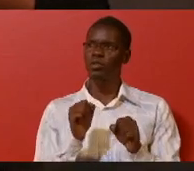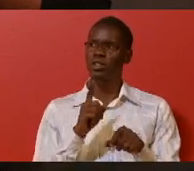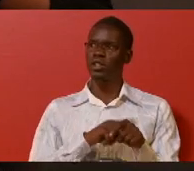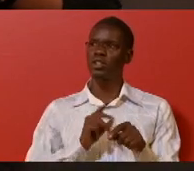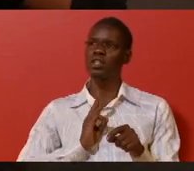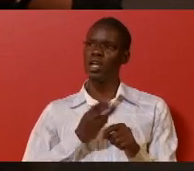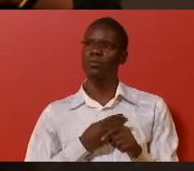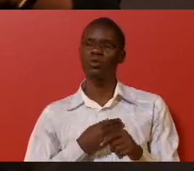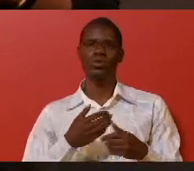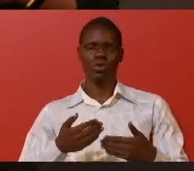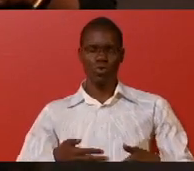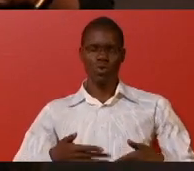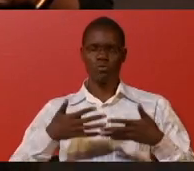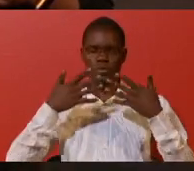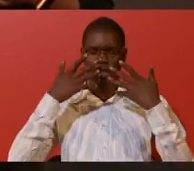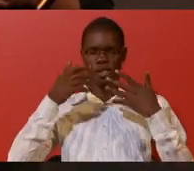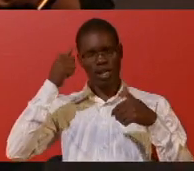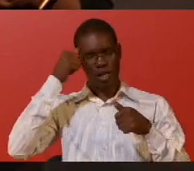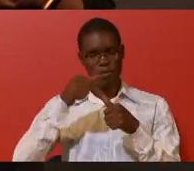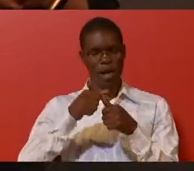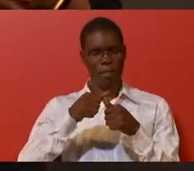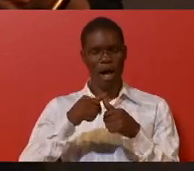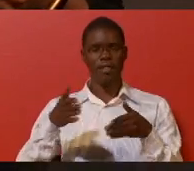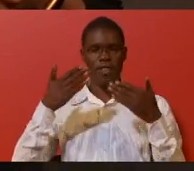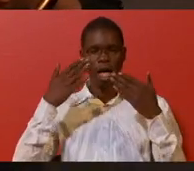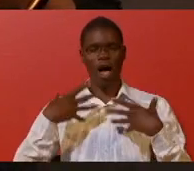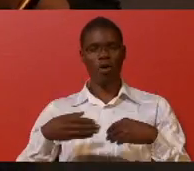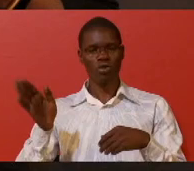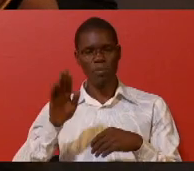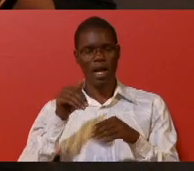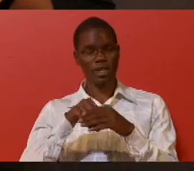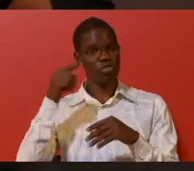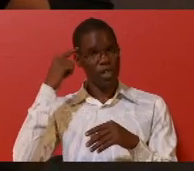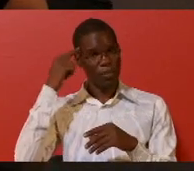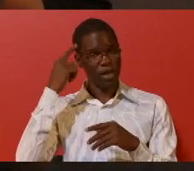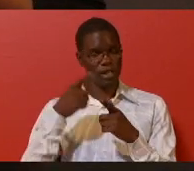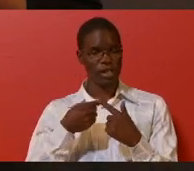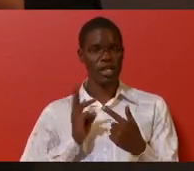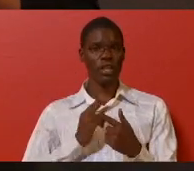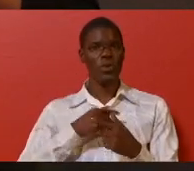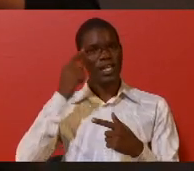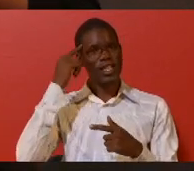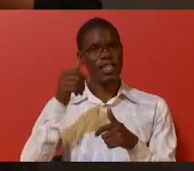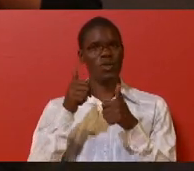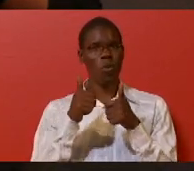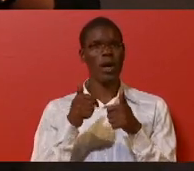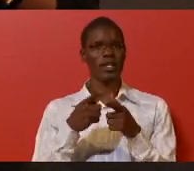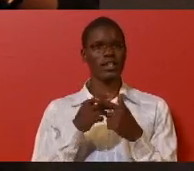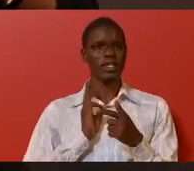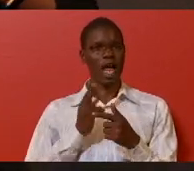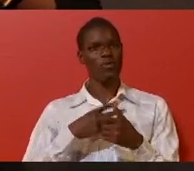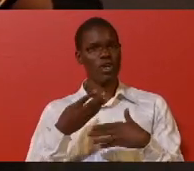we breathe, remember the oxygen goes back to our brains. Then we can start thinking clearly. And we can go back